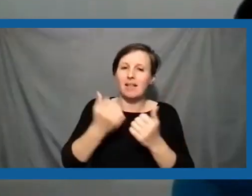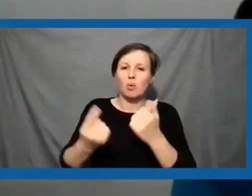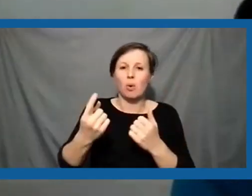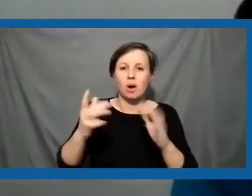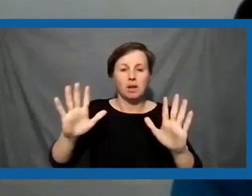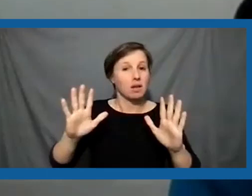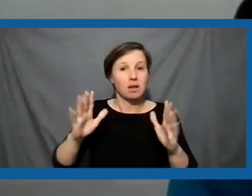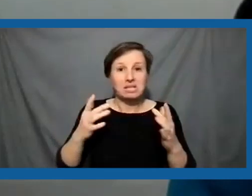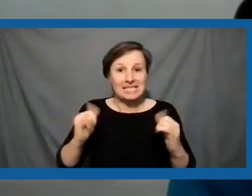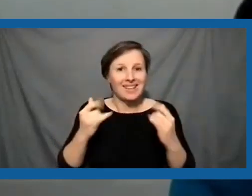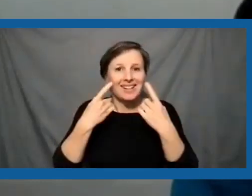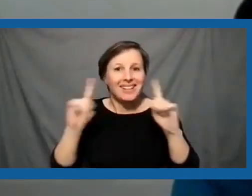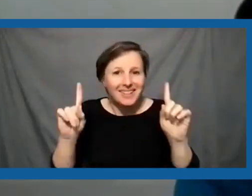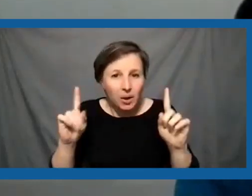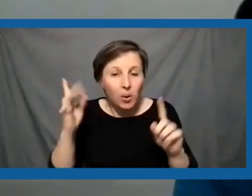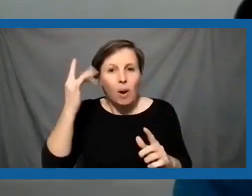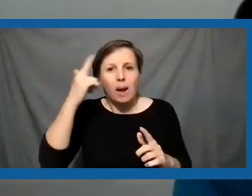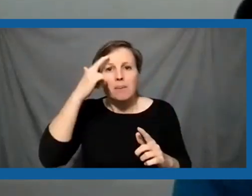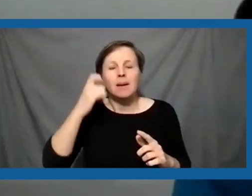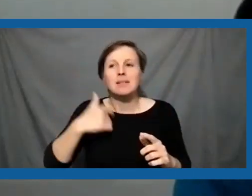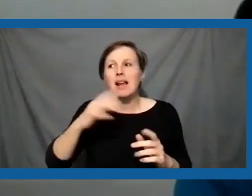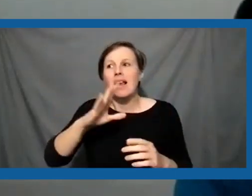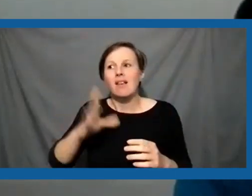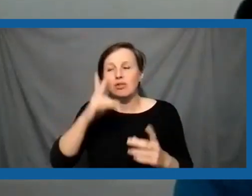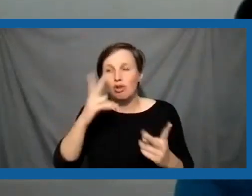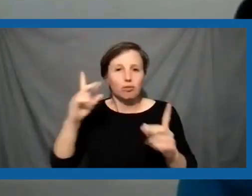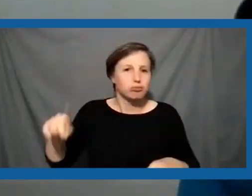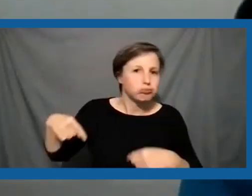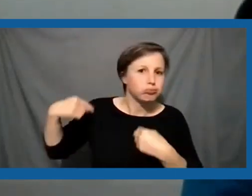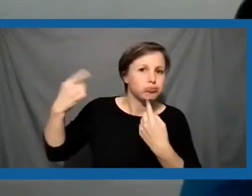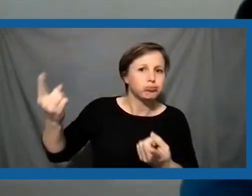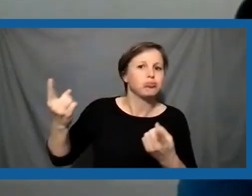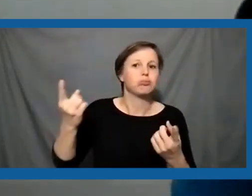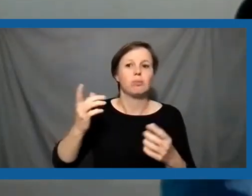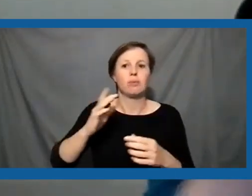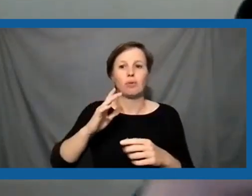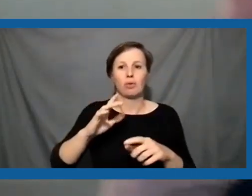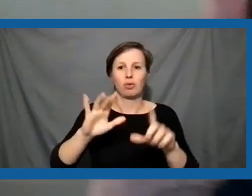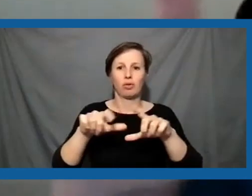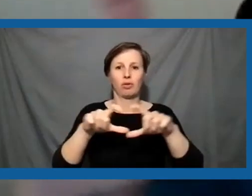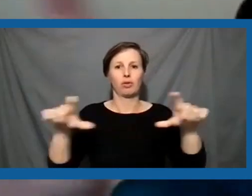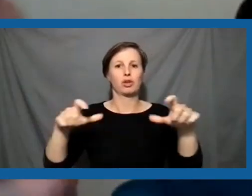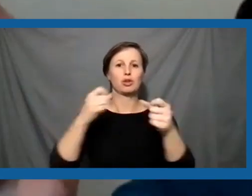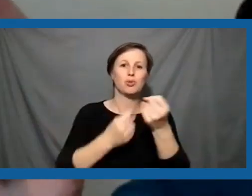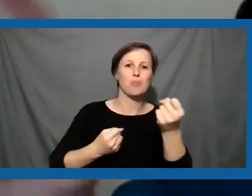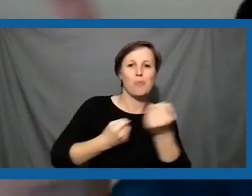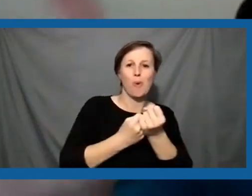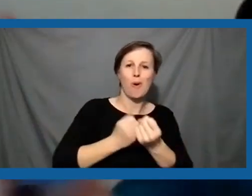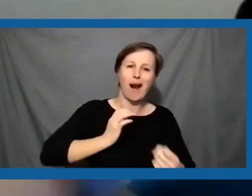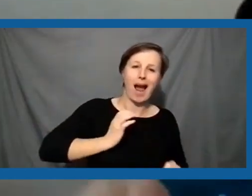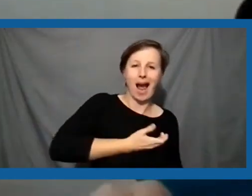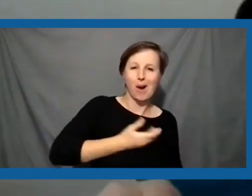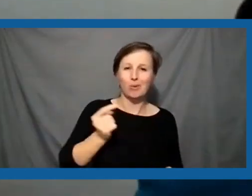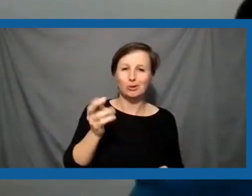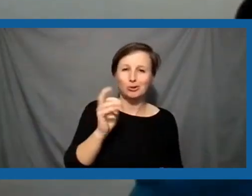absolute success, because I have never seen in all these years, we have never seen the word support our tribal nations on